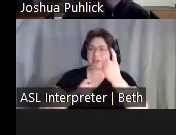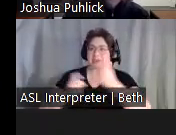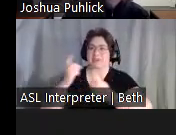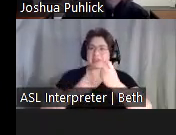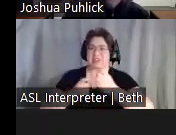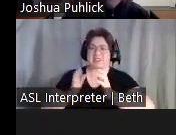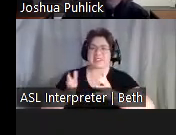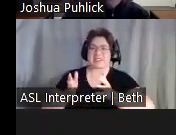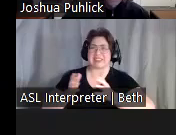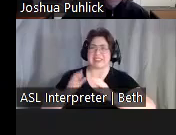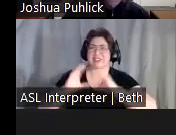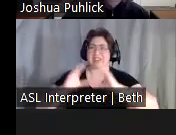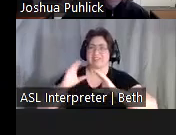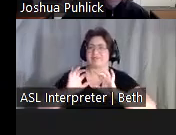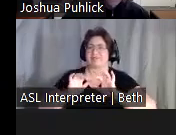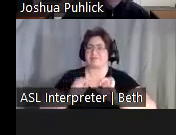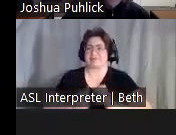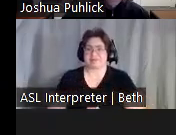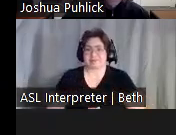chat box.